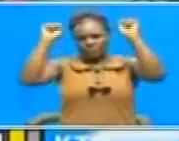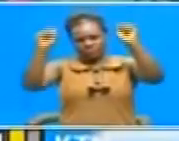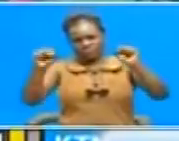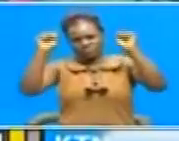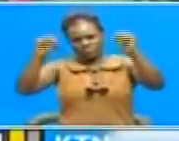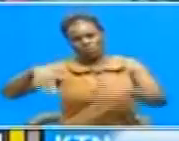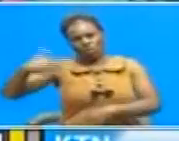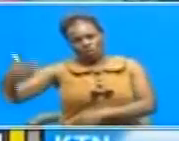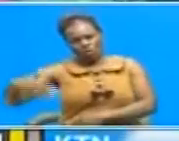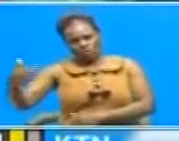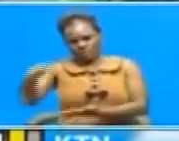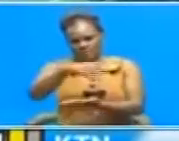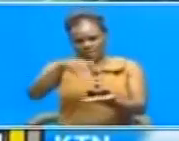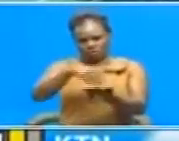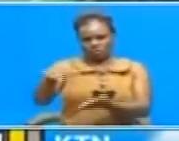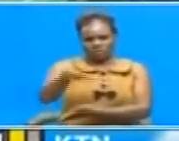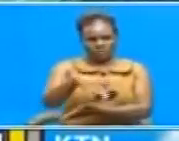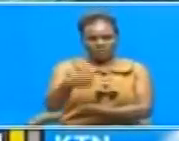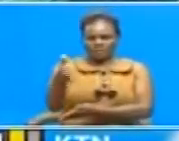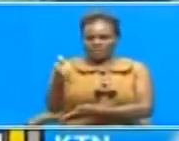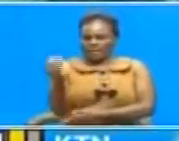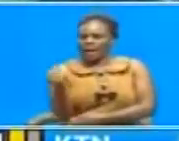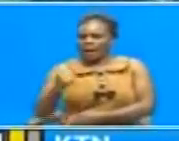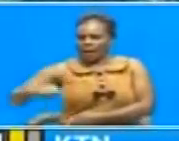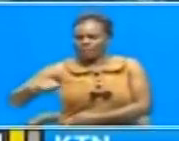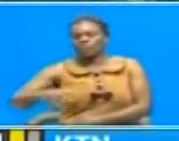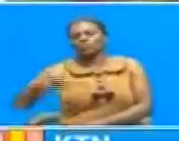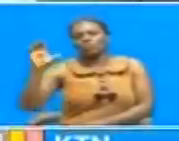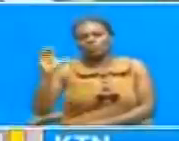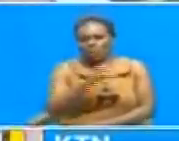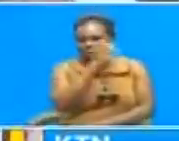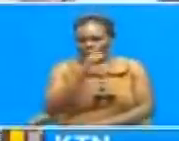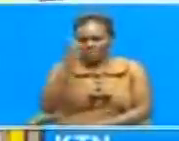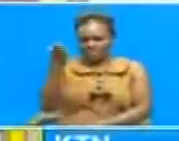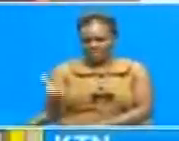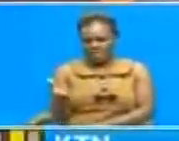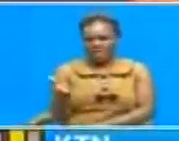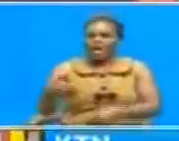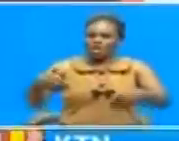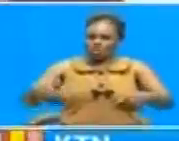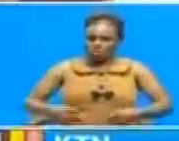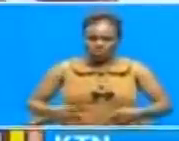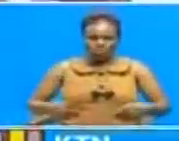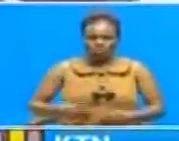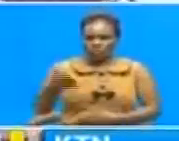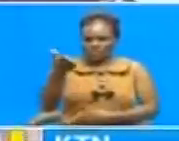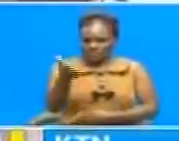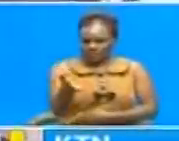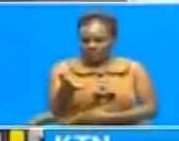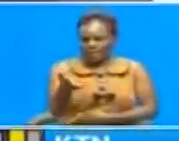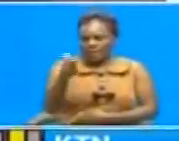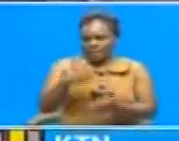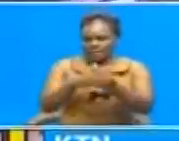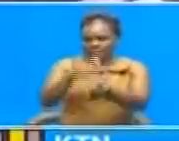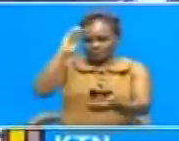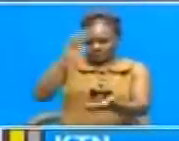Region to fight the rampant drug abuse and alcoholism in the region. The youths have been hard hit, and more leaders now believe